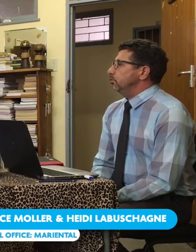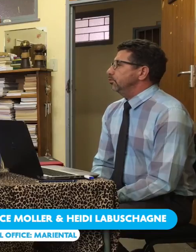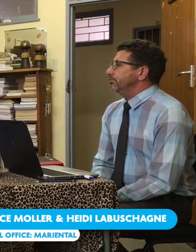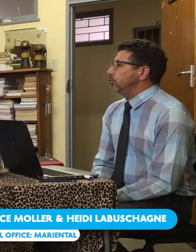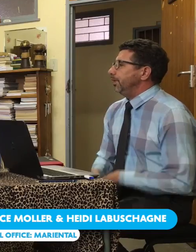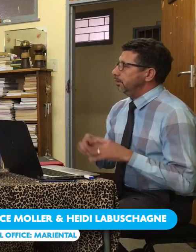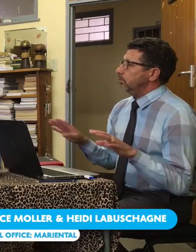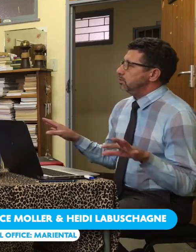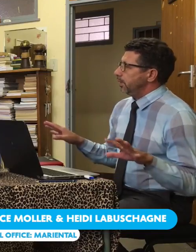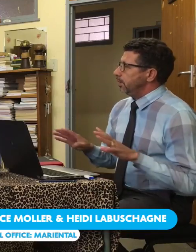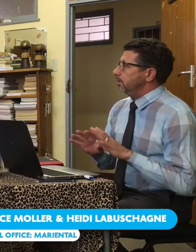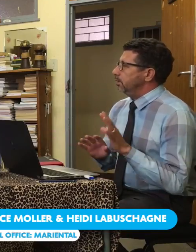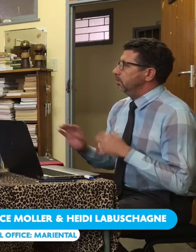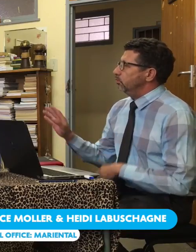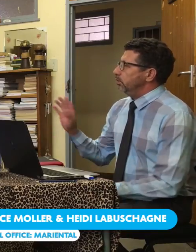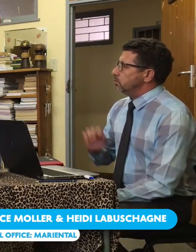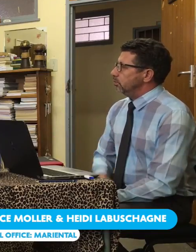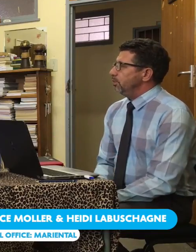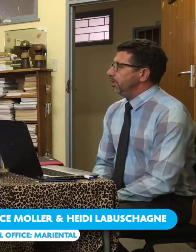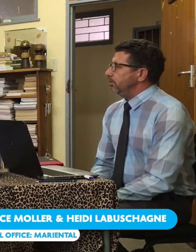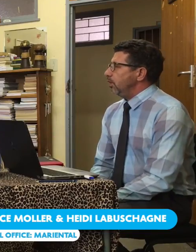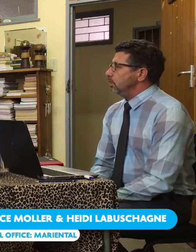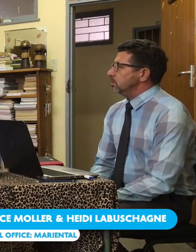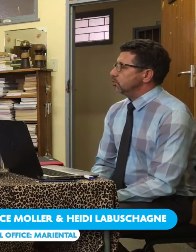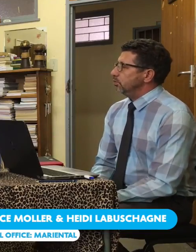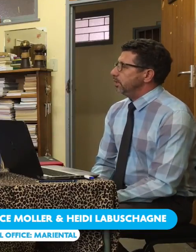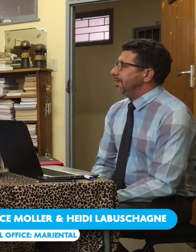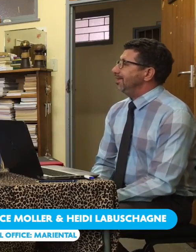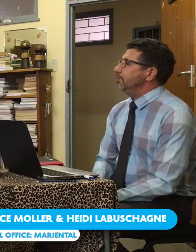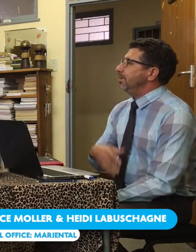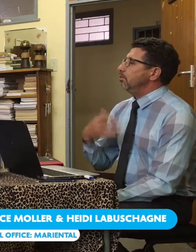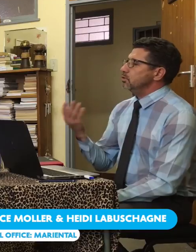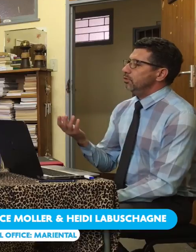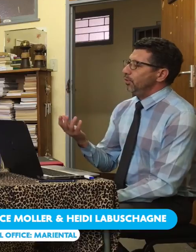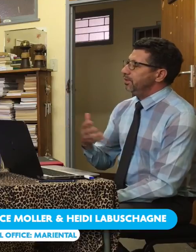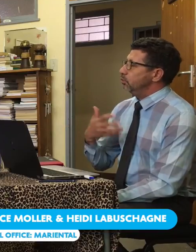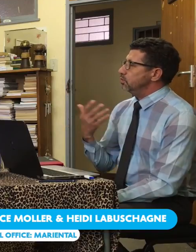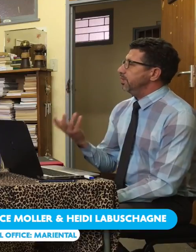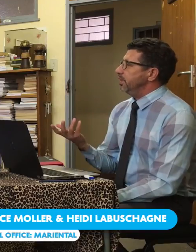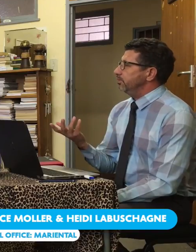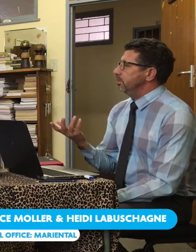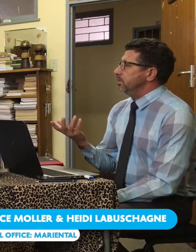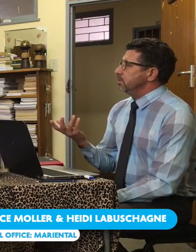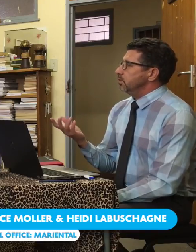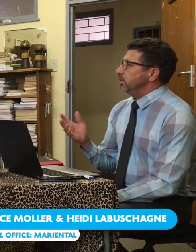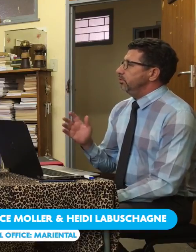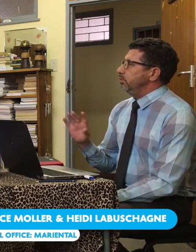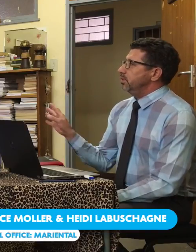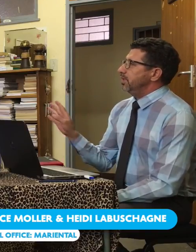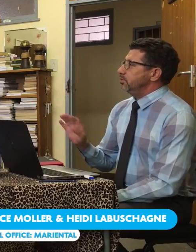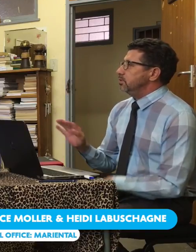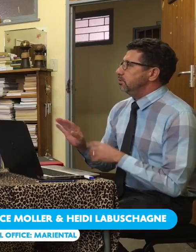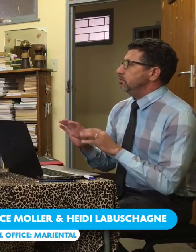to to to get the totals ready for each school depending on how much it's going need depending also on whether the books are enough so